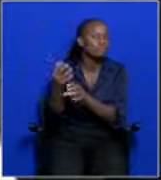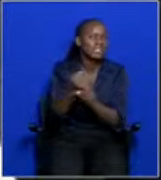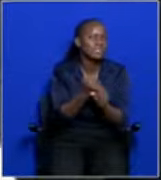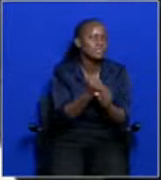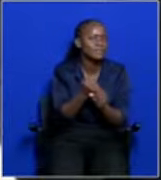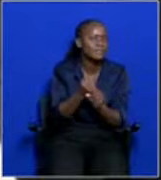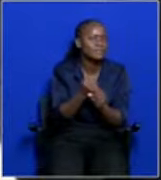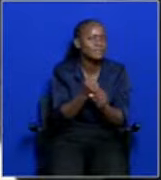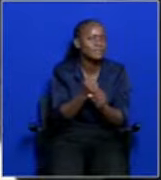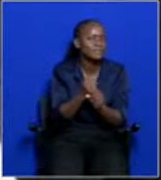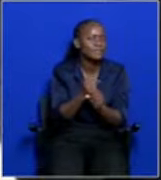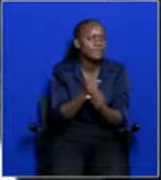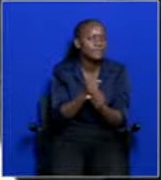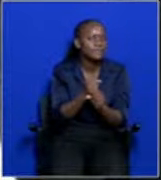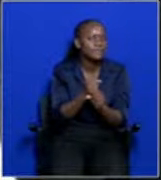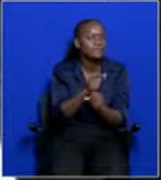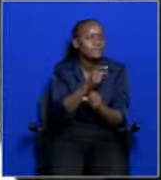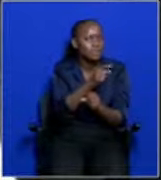don't recall